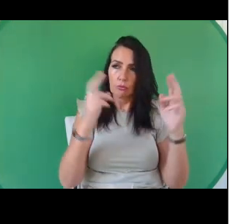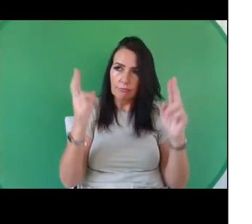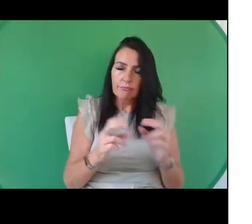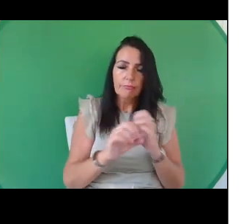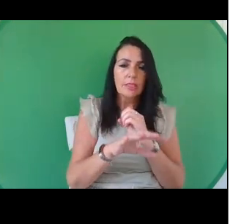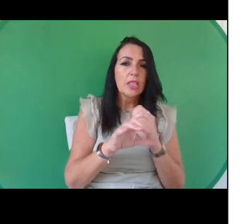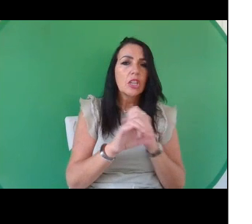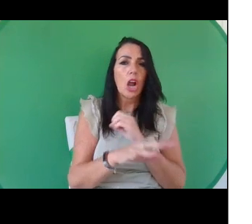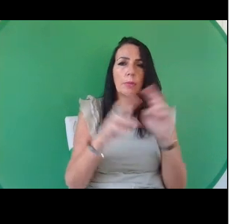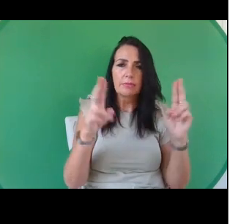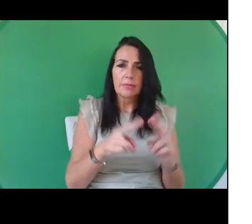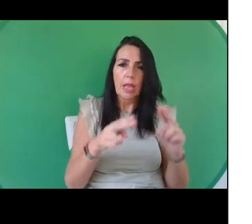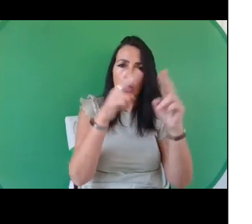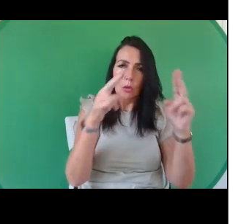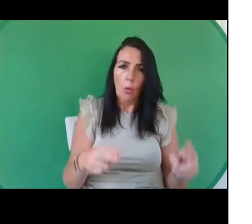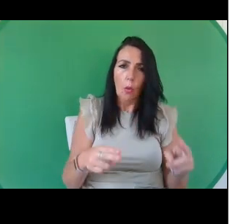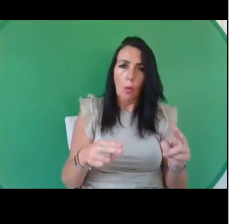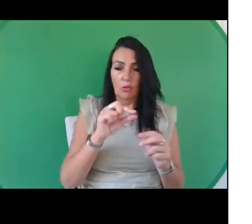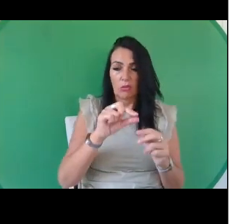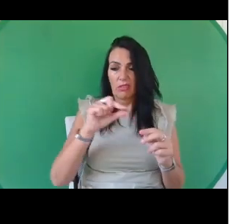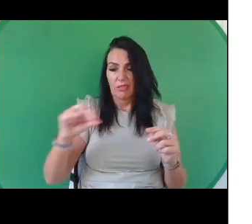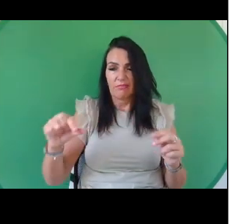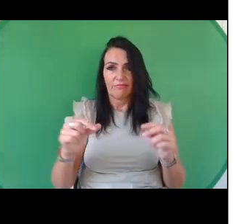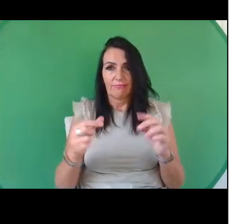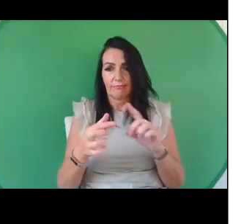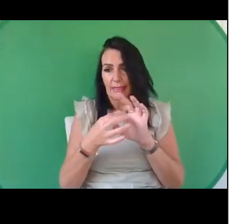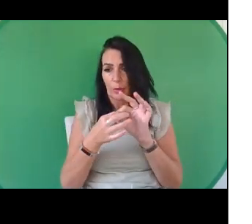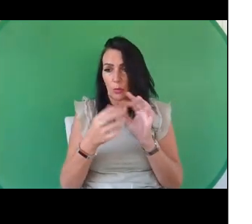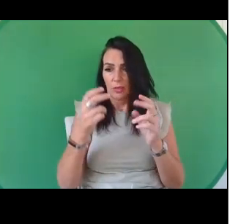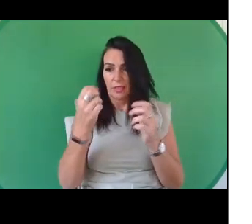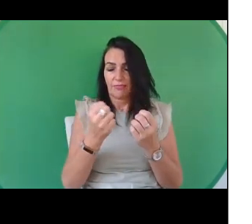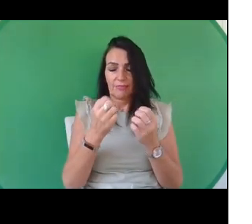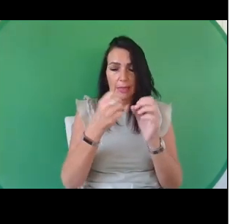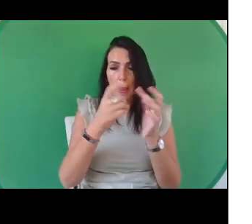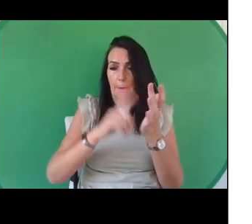homes, or even simple behaviour change advice to help with their energy bills.